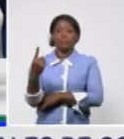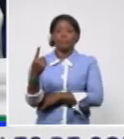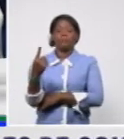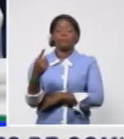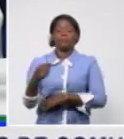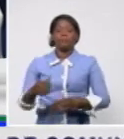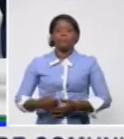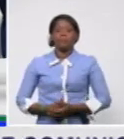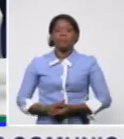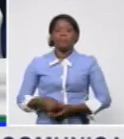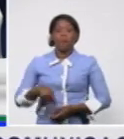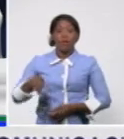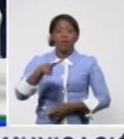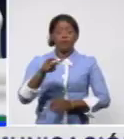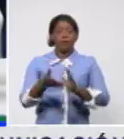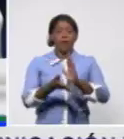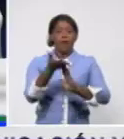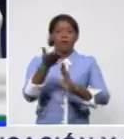date,